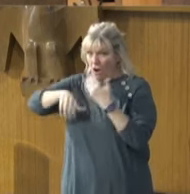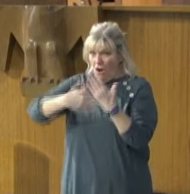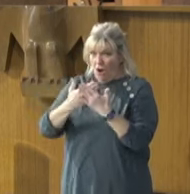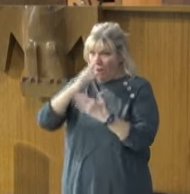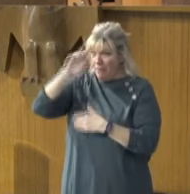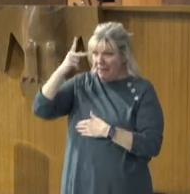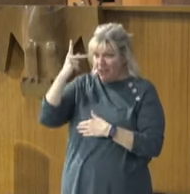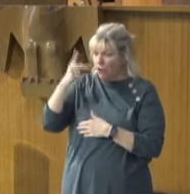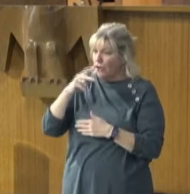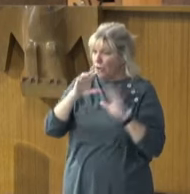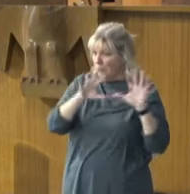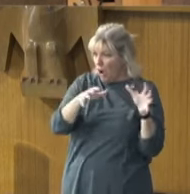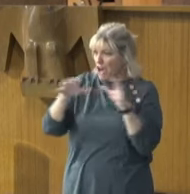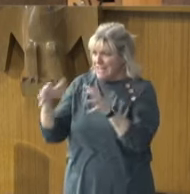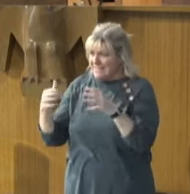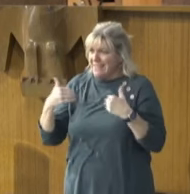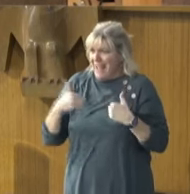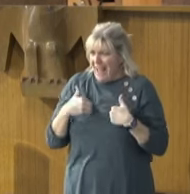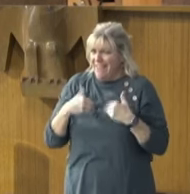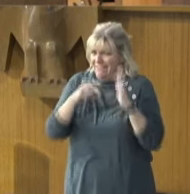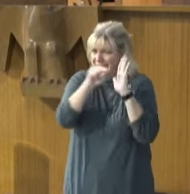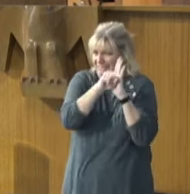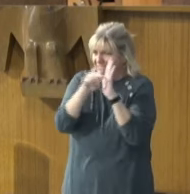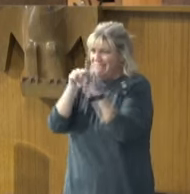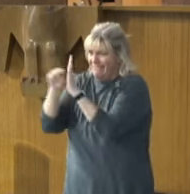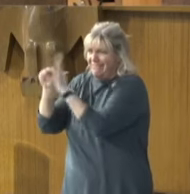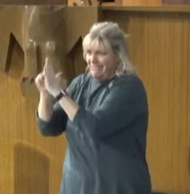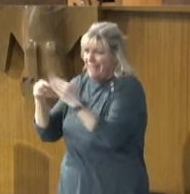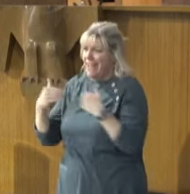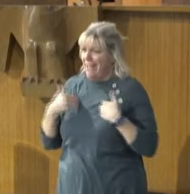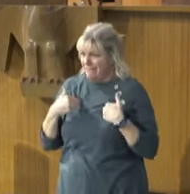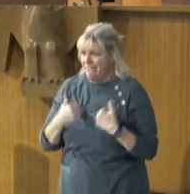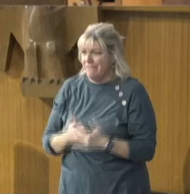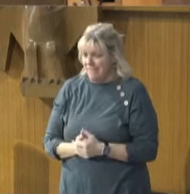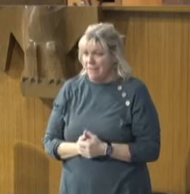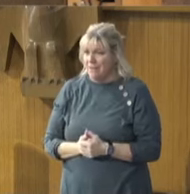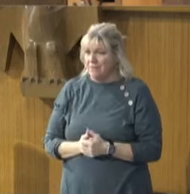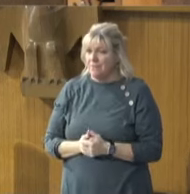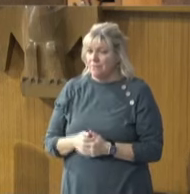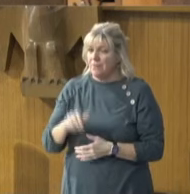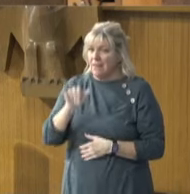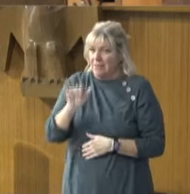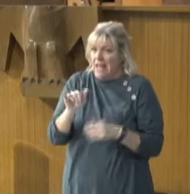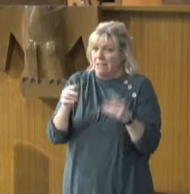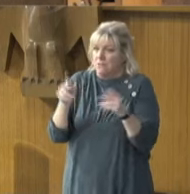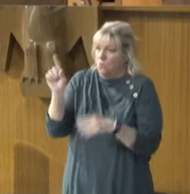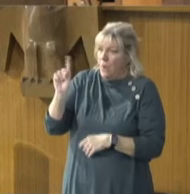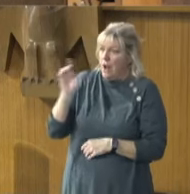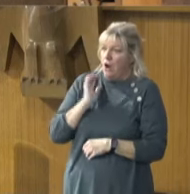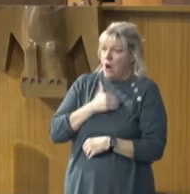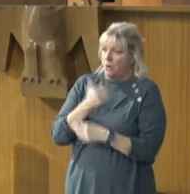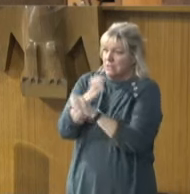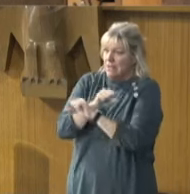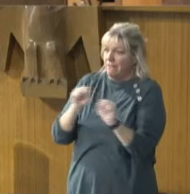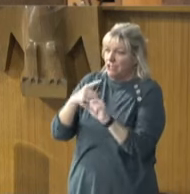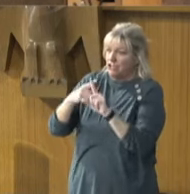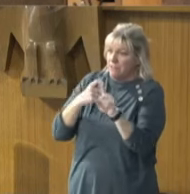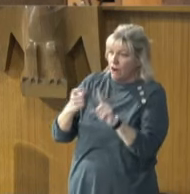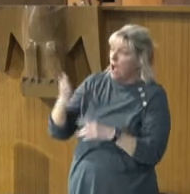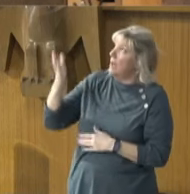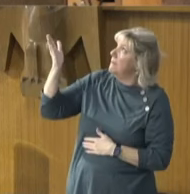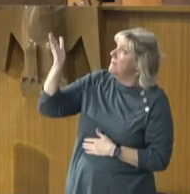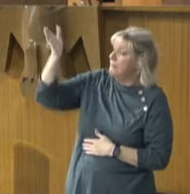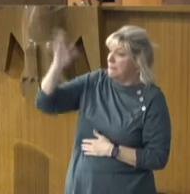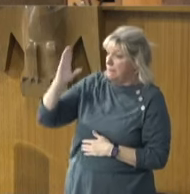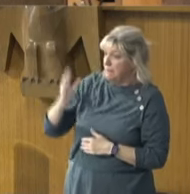worthy of our uncritical support, that it is the source of our salvation. Our passage